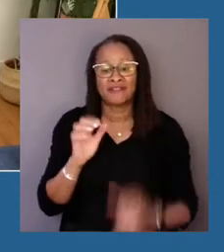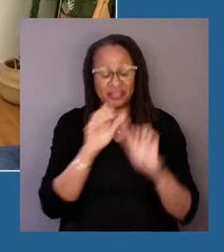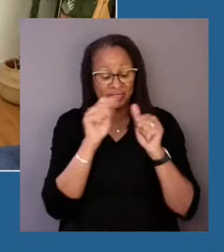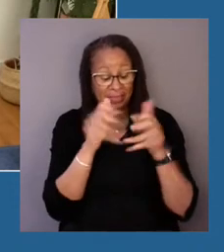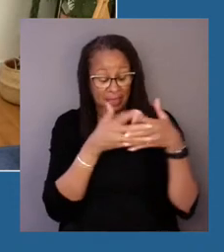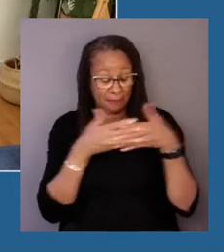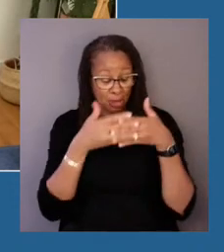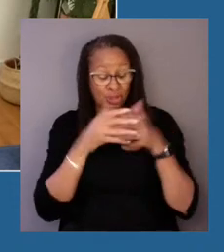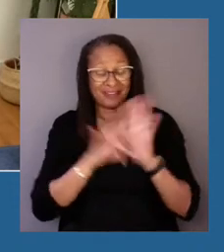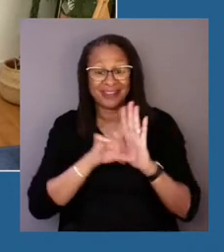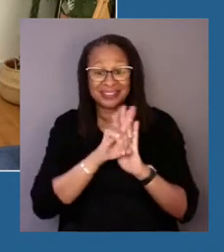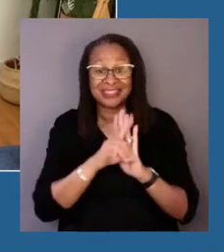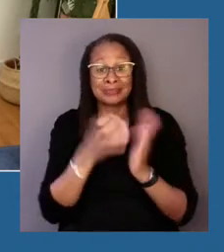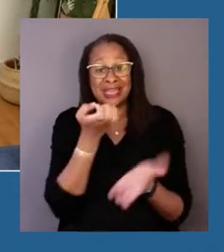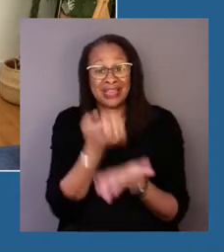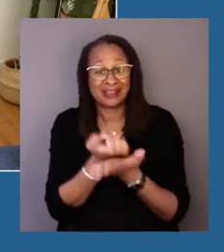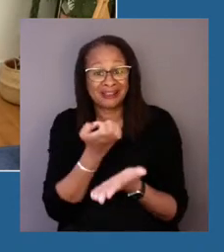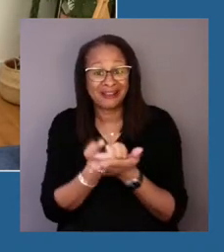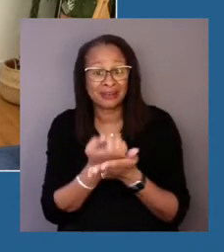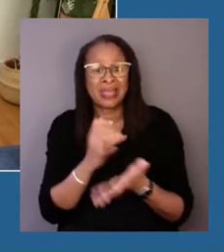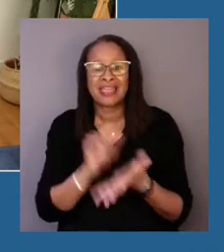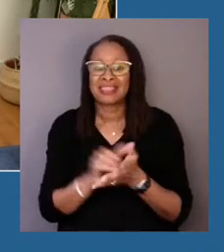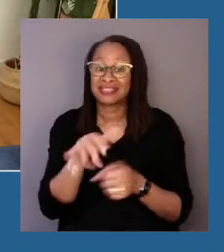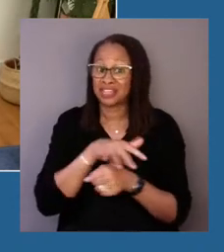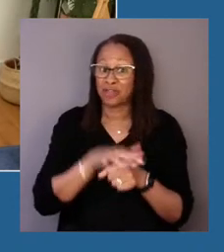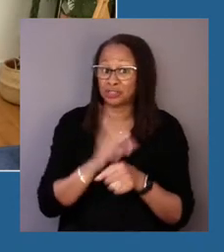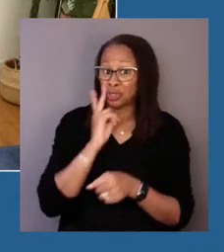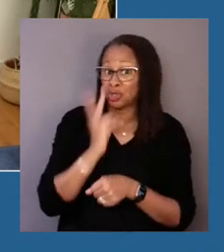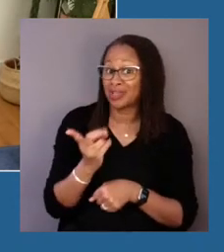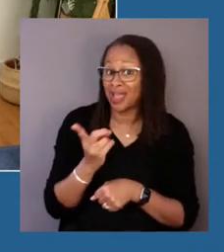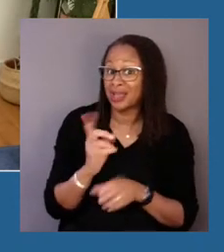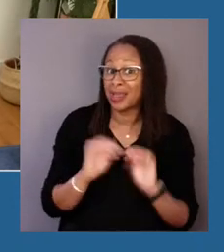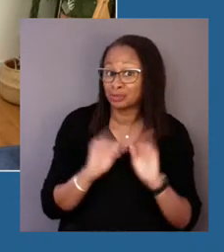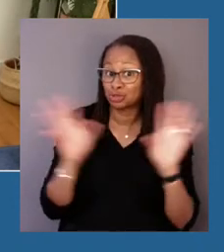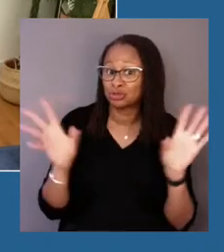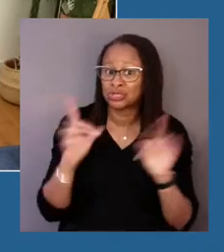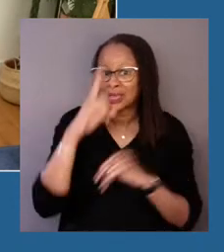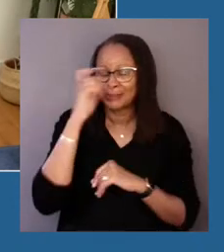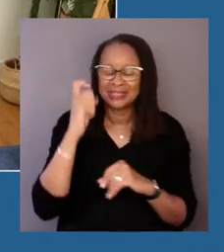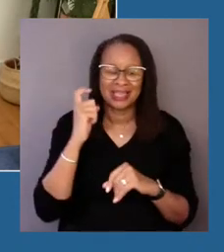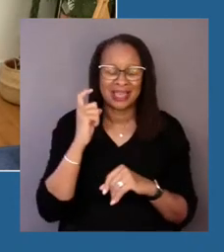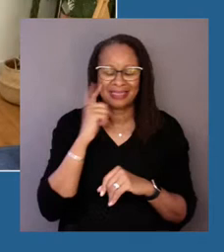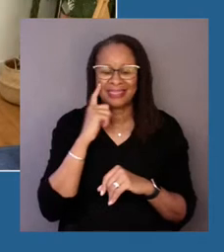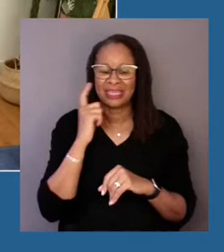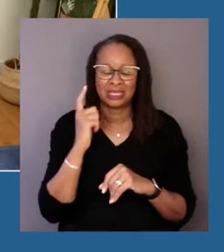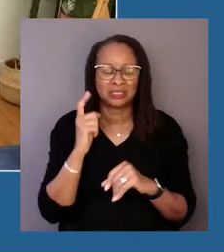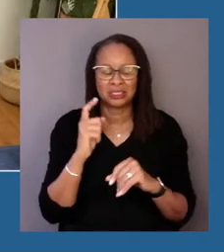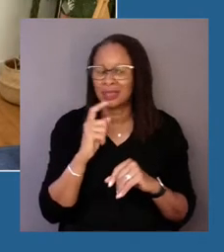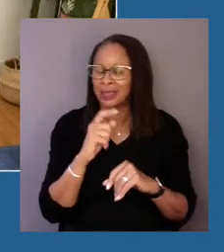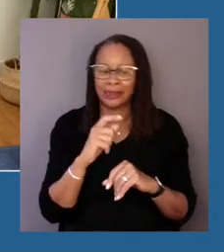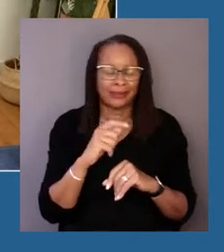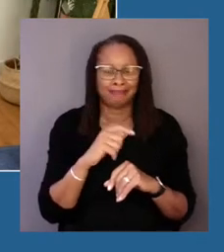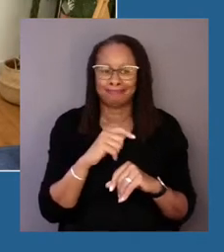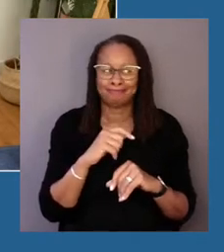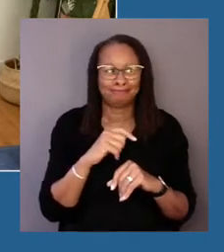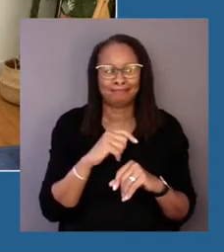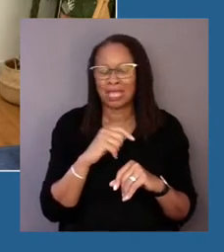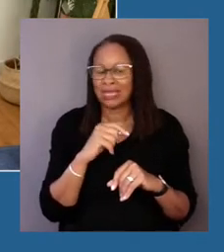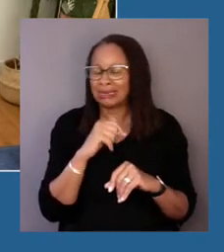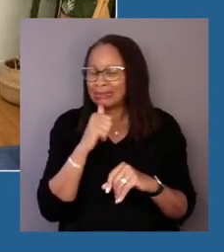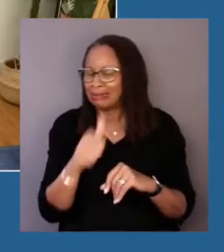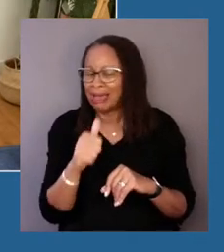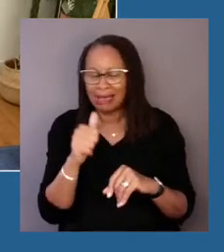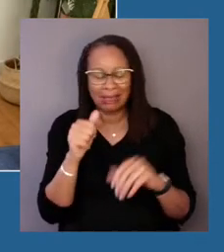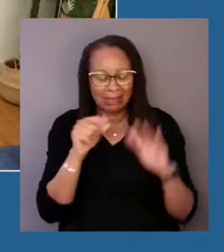and economy and stuff. So that's an area to look at because I think it's been wildly underexplored. There's been some stuff about how